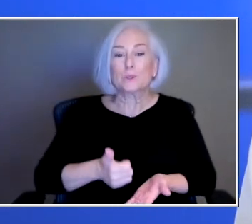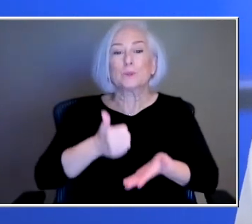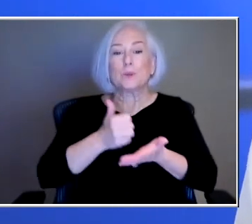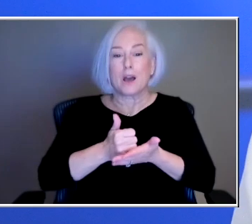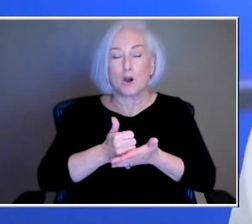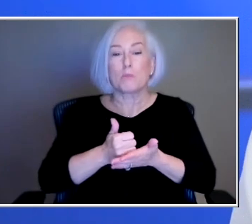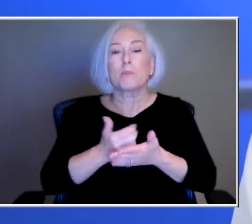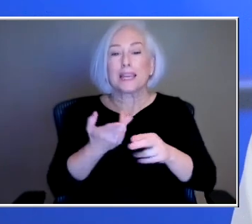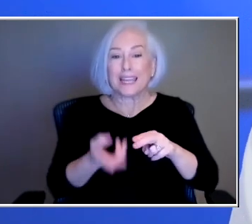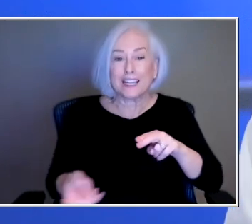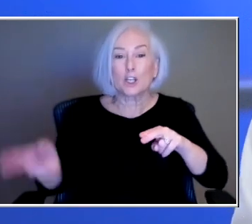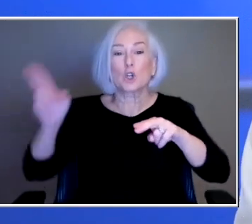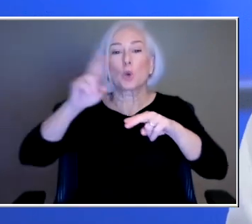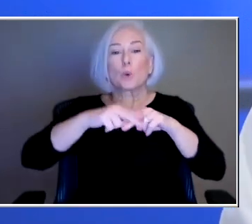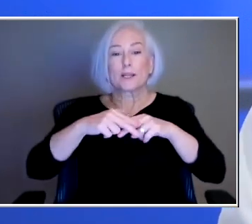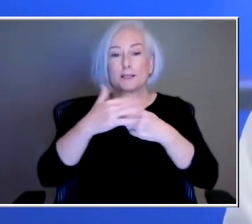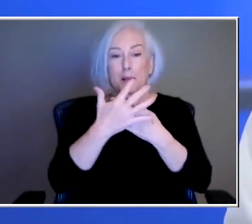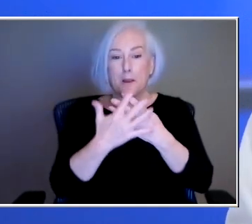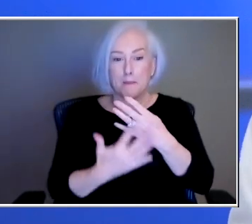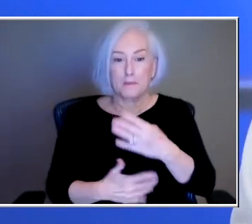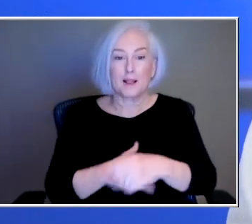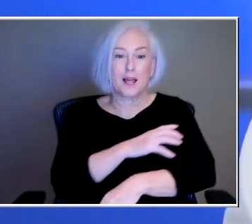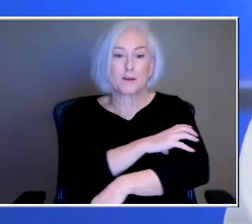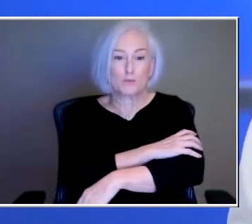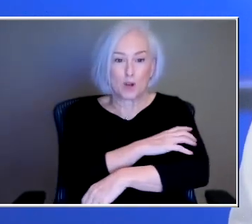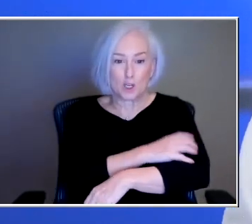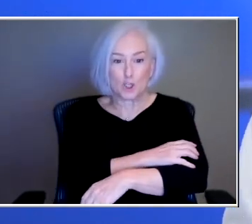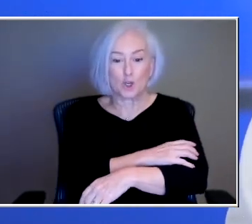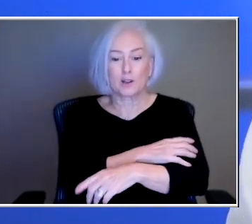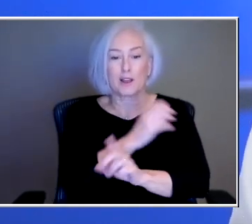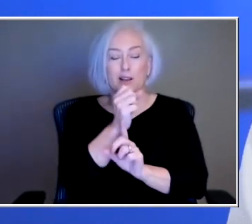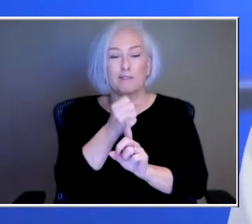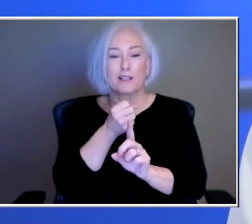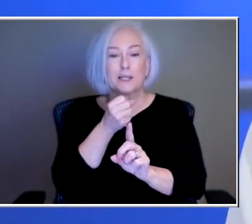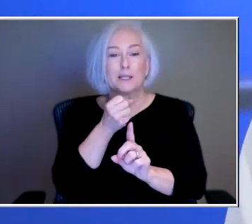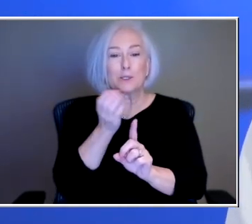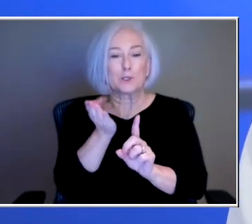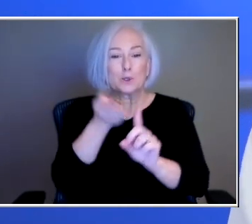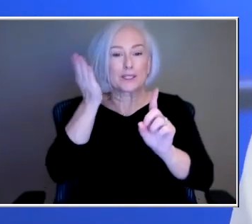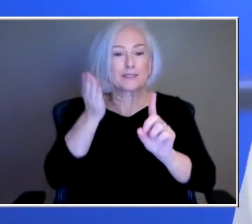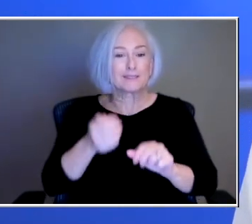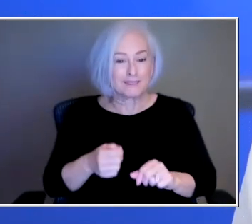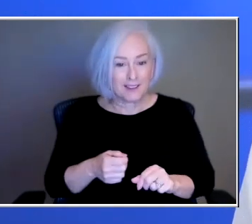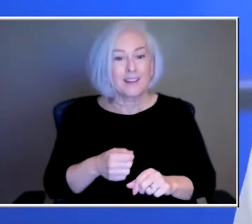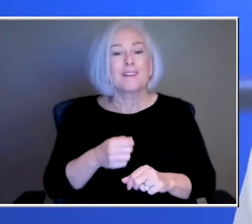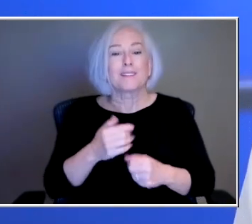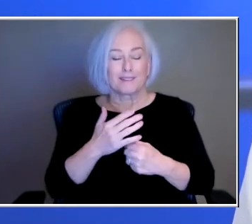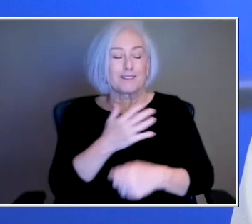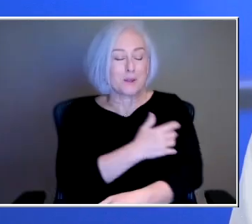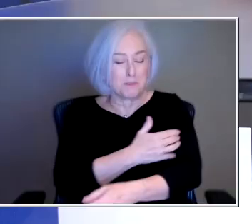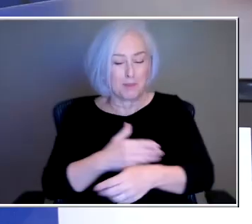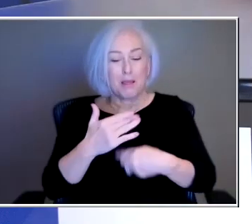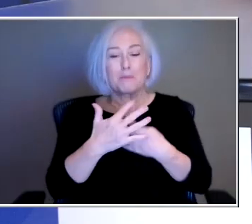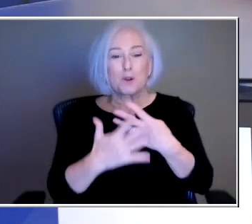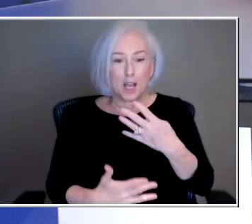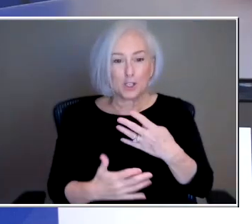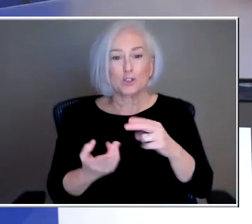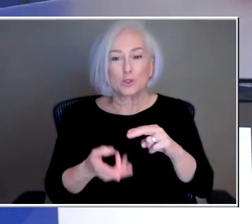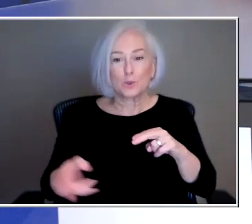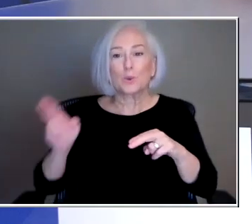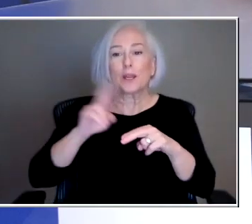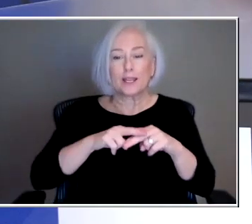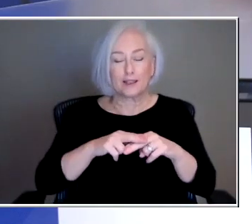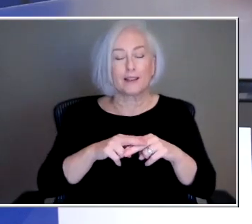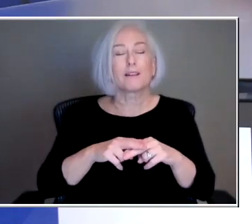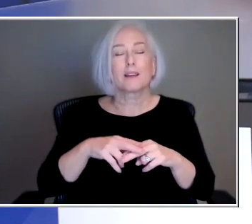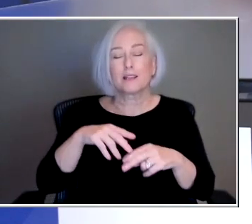blood vessels or promote kind of salt reabsorption so that you can kind of increase your plasma volume and things like that. Georgianne has